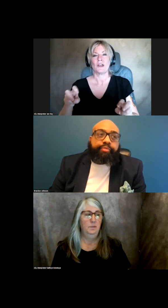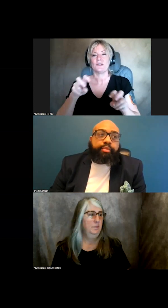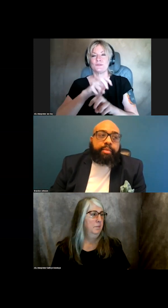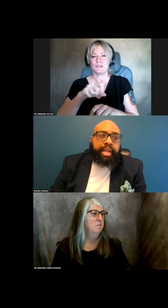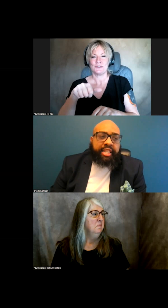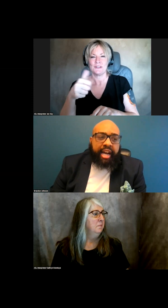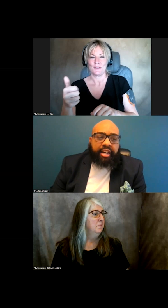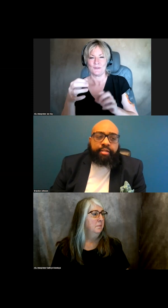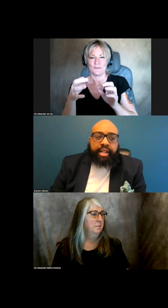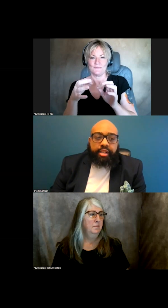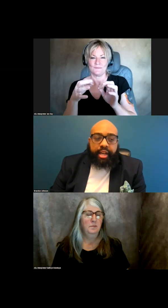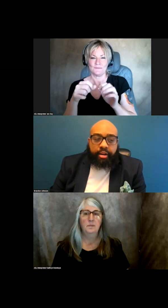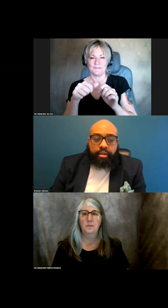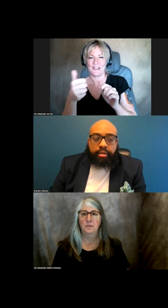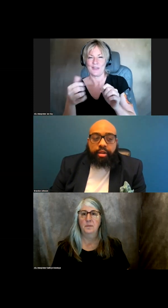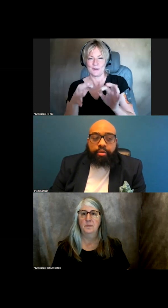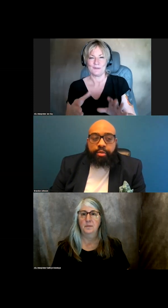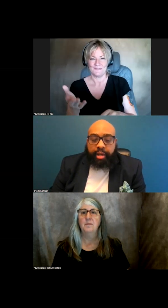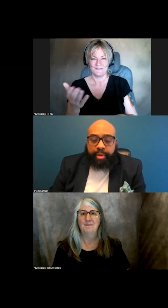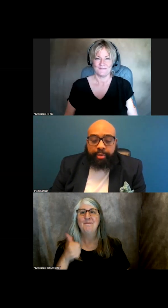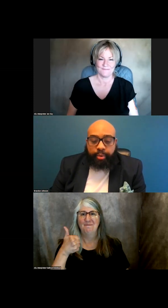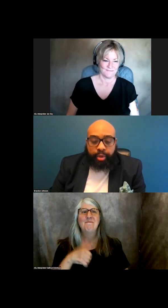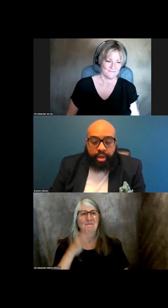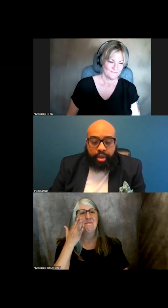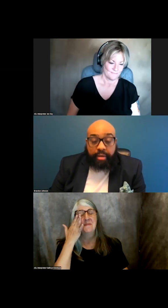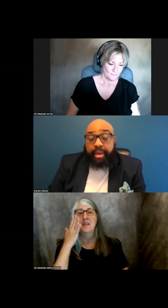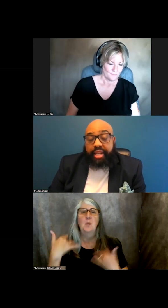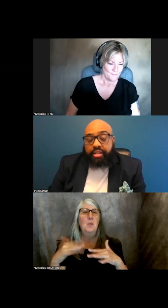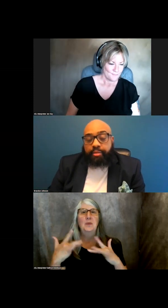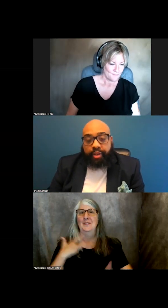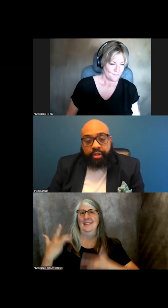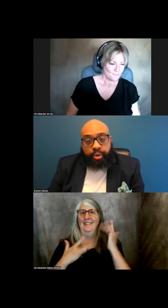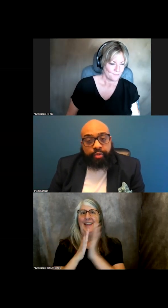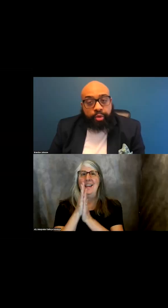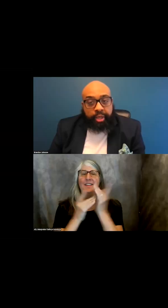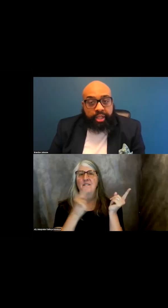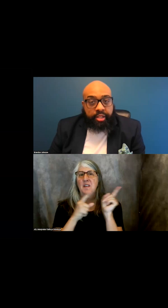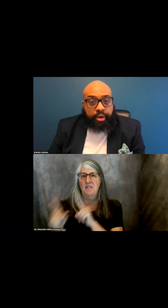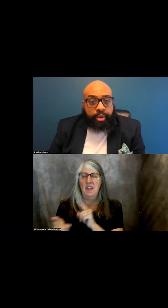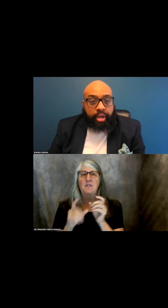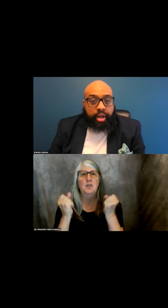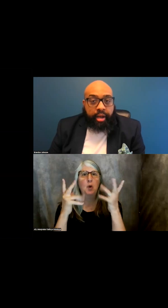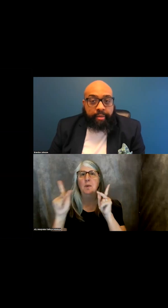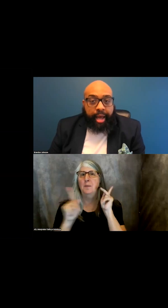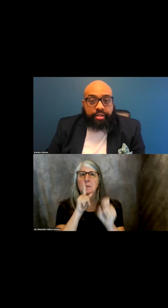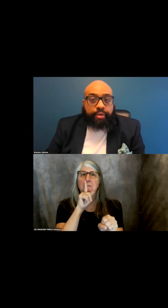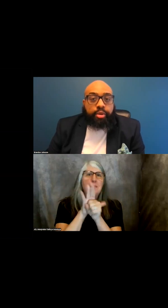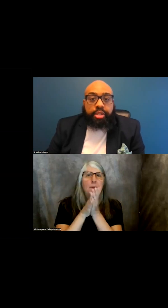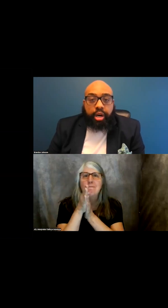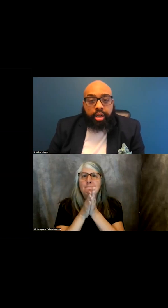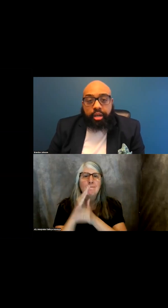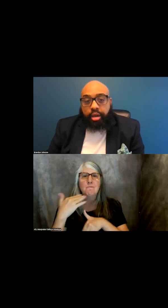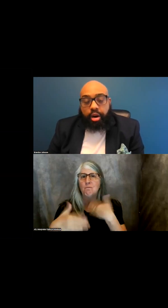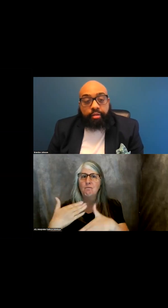really exciting event to hear, so many people committed to moving this work forward. And so as